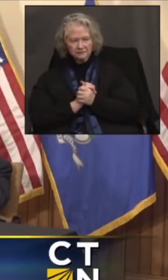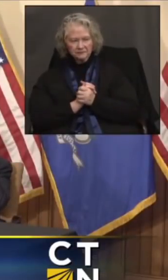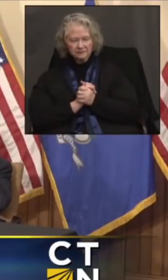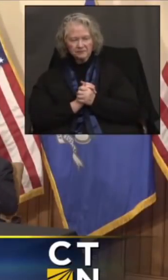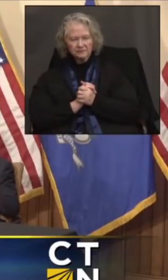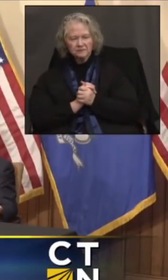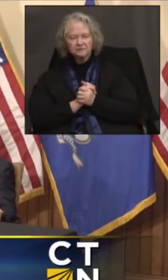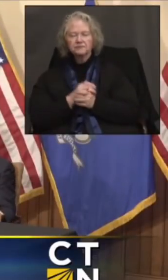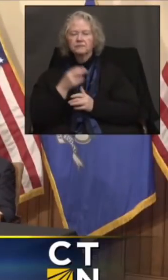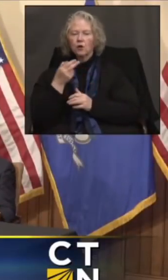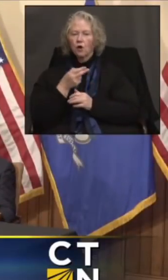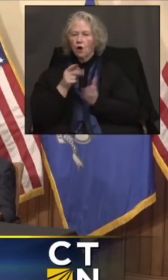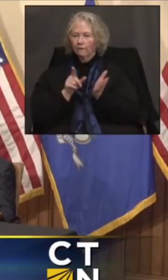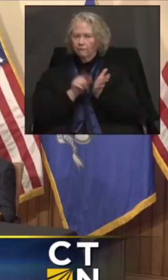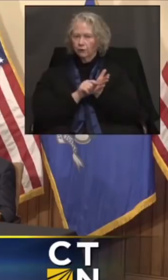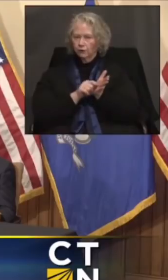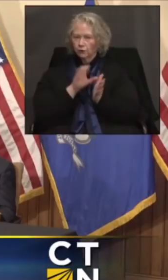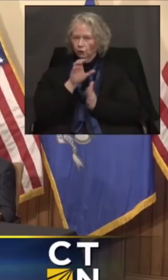The Hartford Courant.